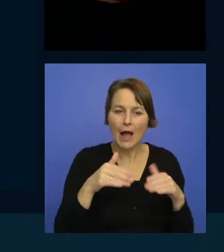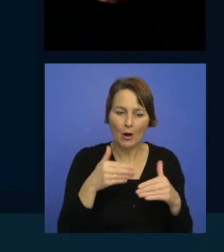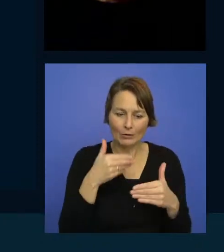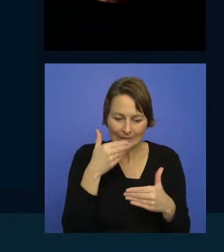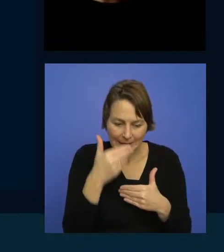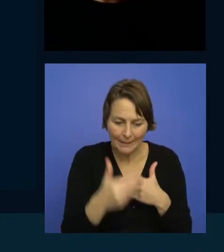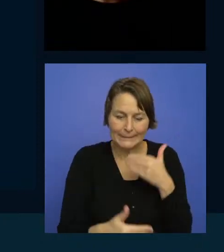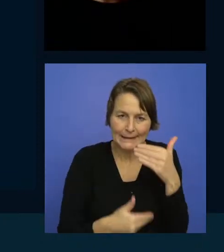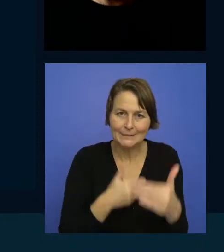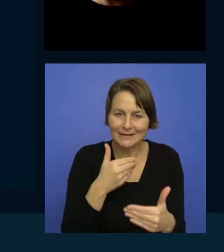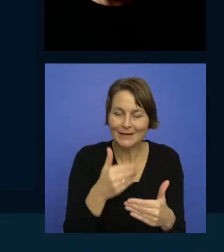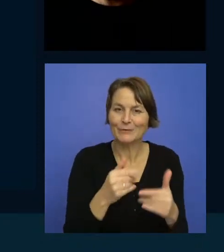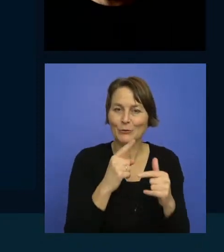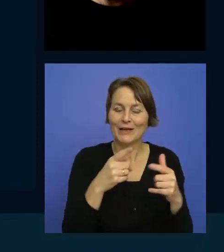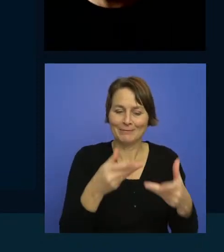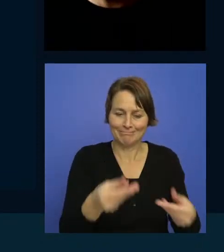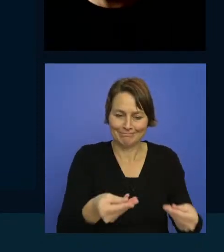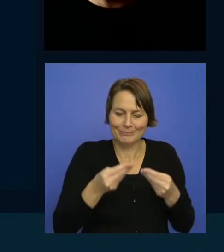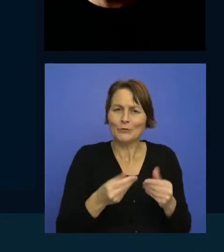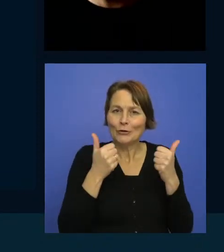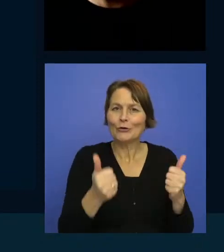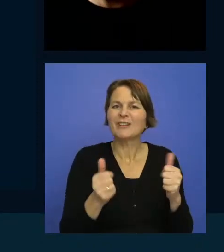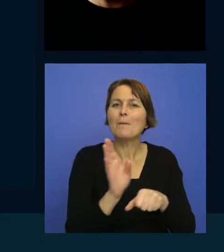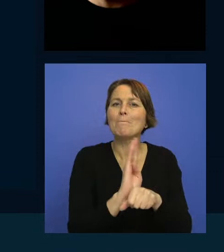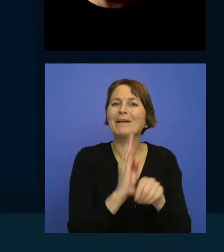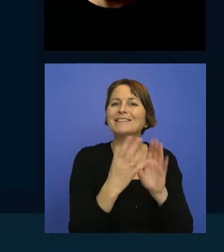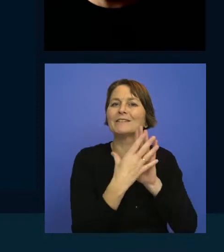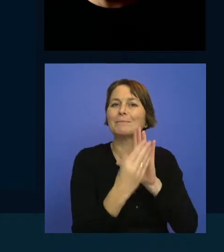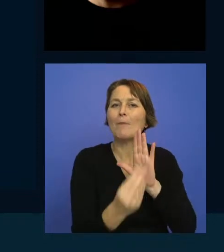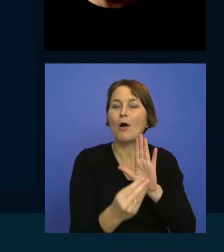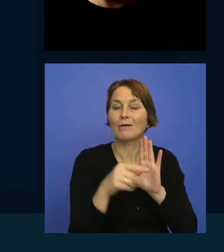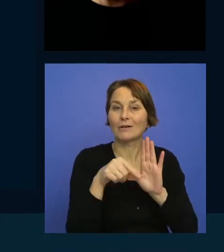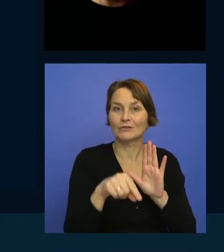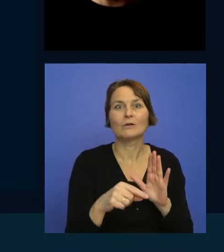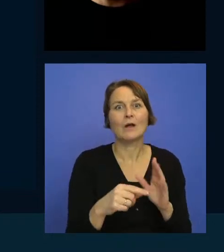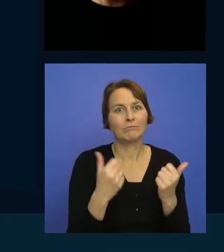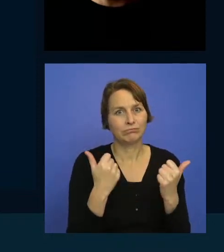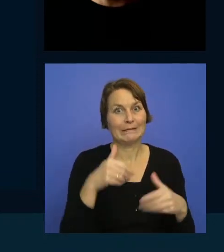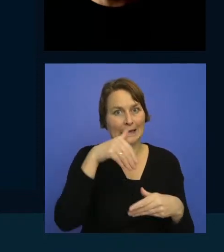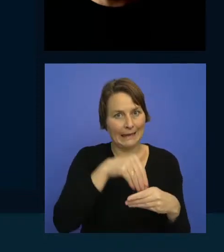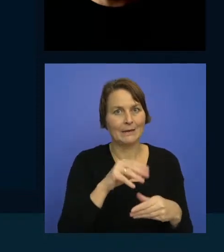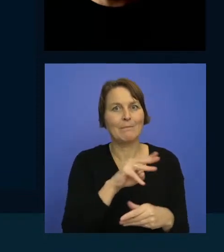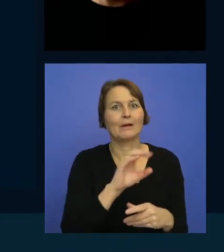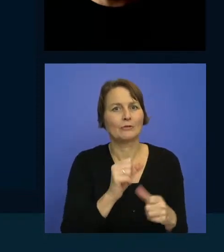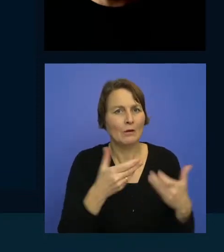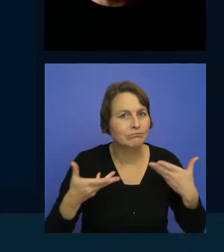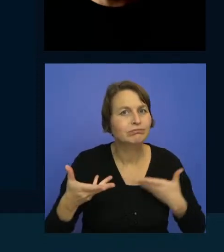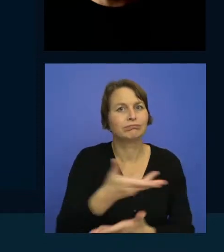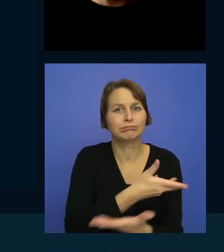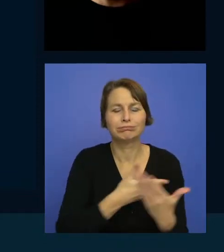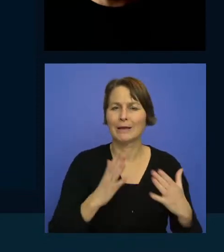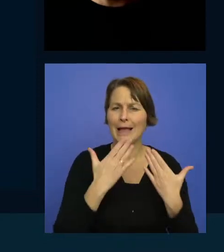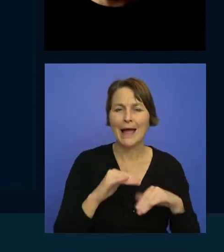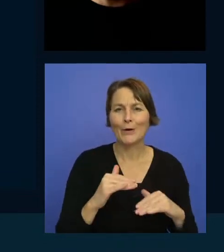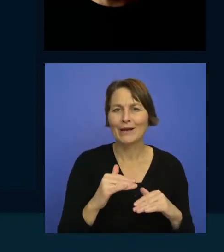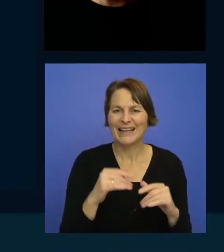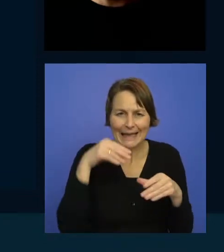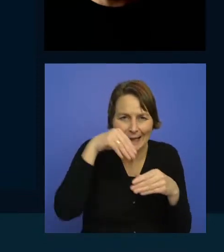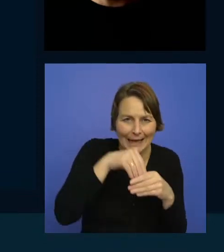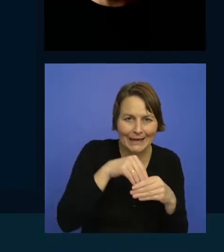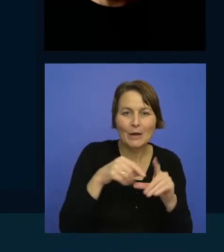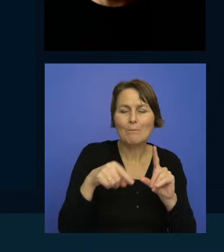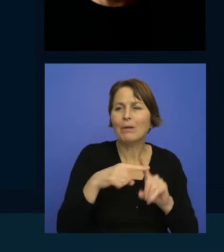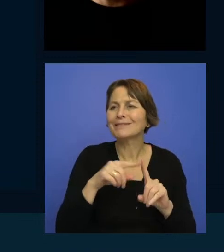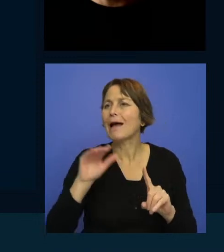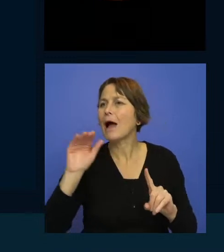I mean, there's a pretty interesting discussion that we have internally with Microsoft, within Microsoft, and with a lot of our outside customers is, as